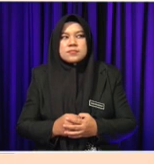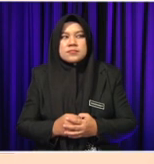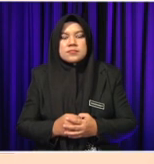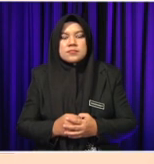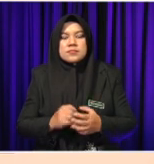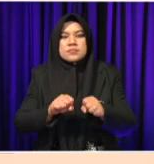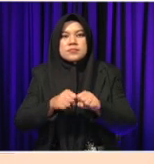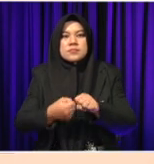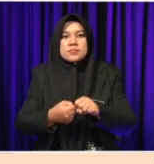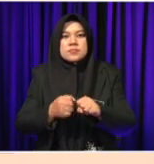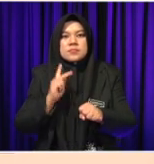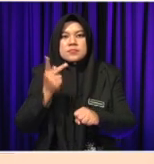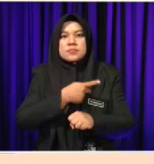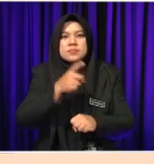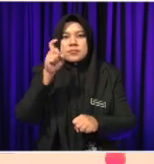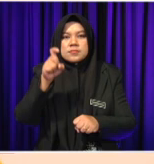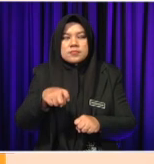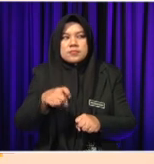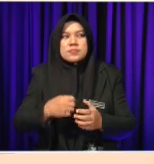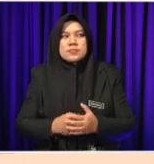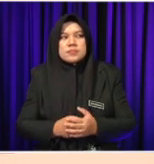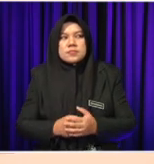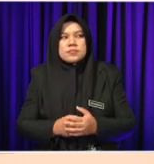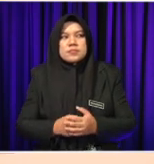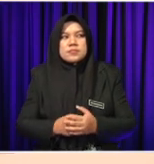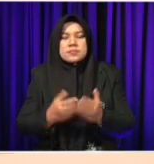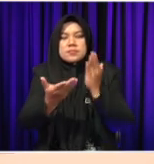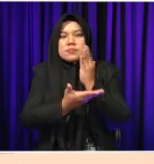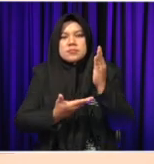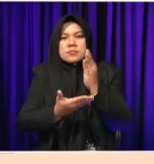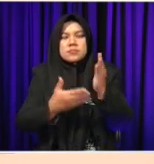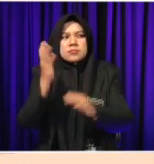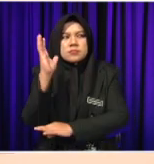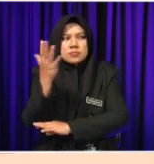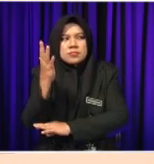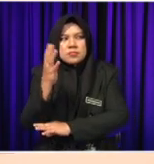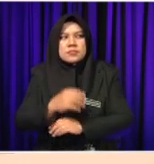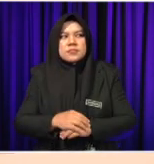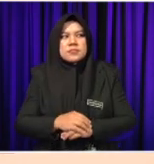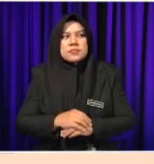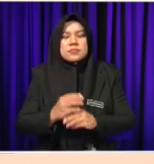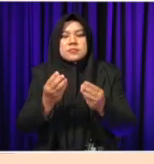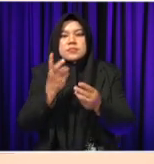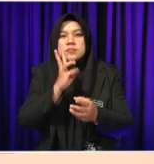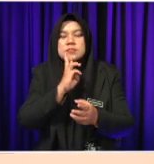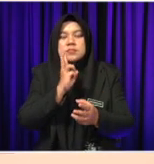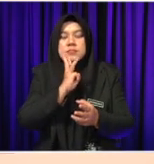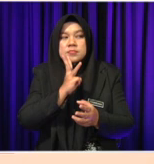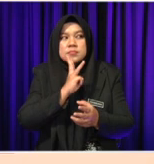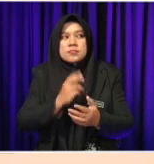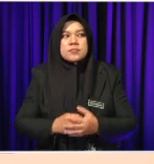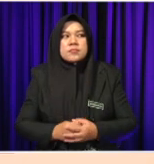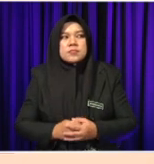So we should love it. Trees are a precious part, and water is part of